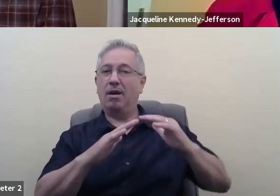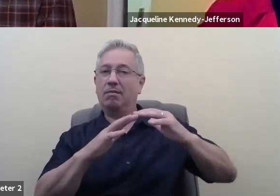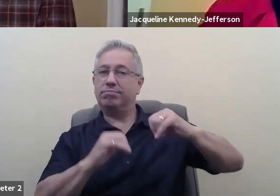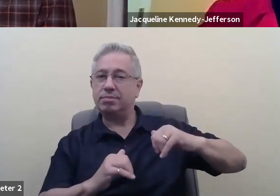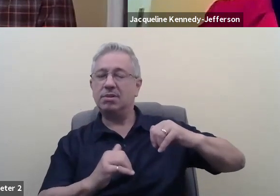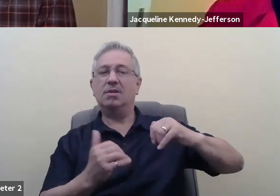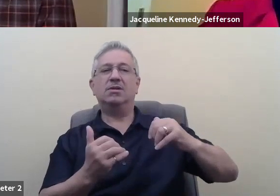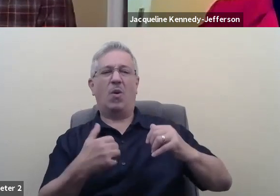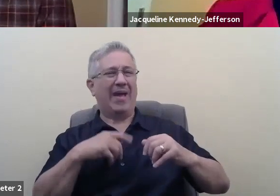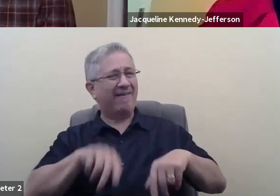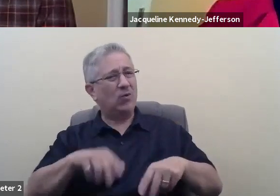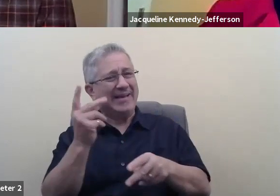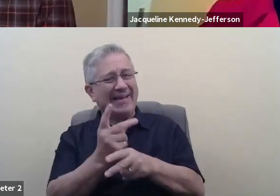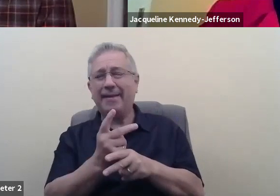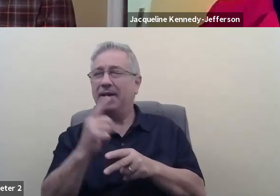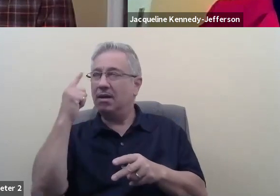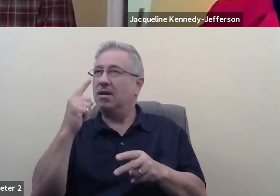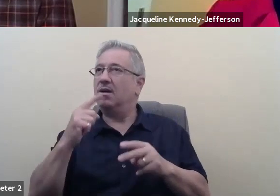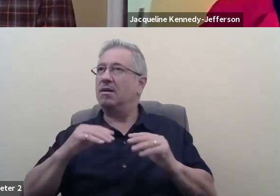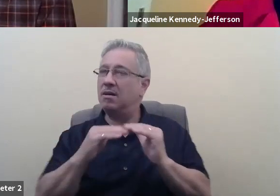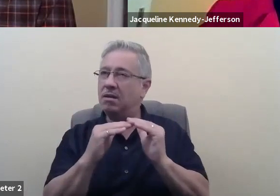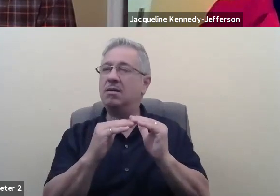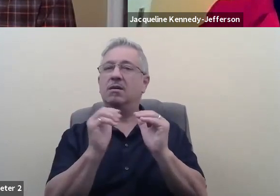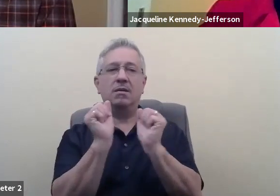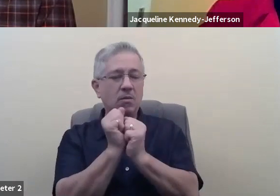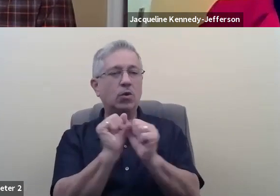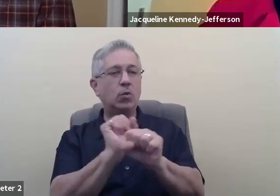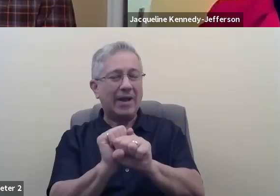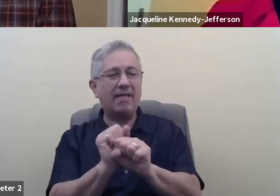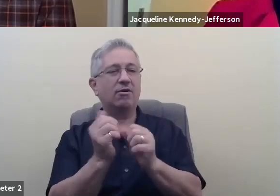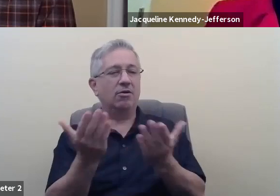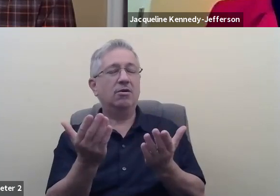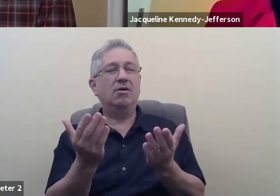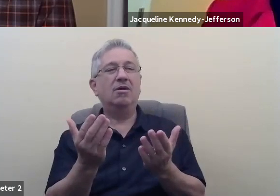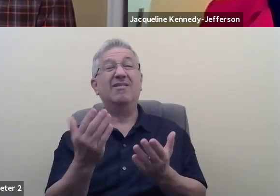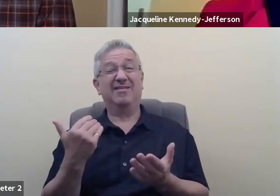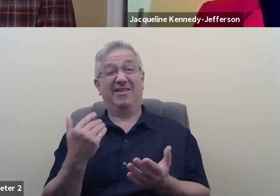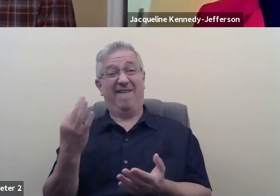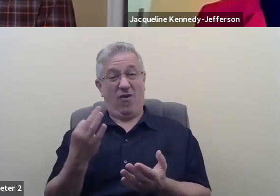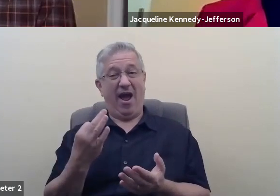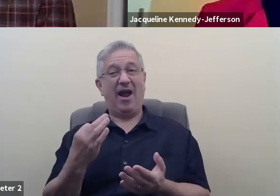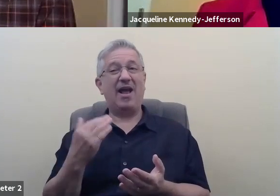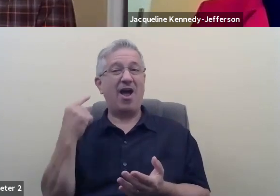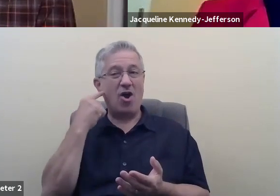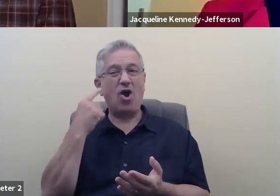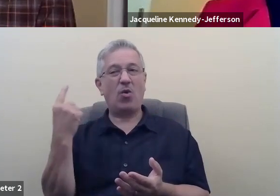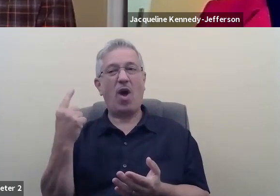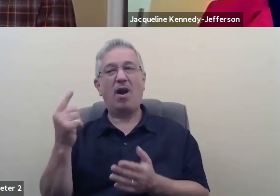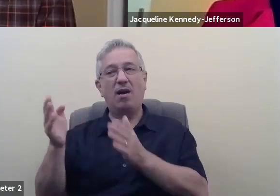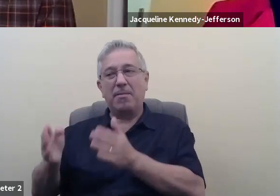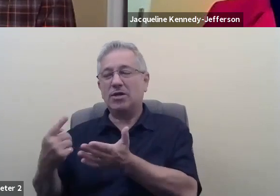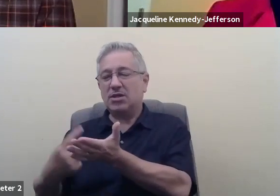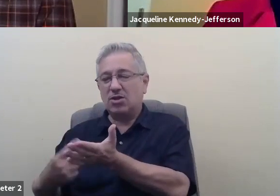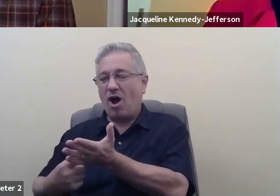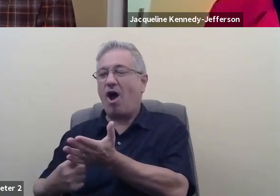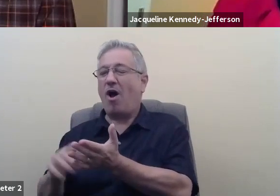kept those conversations going. And it's an interesting point, Desiree. I just did a training on Friday, and I had someone say, you know what, I'm proud to be a